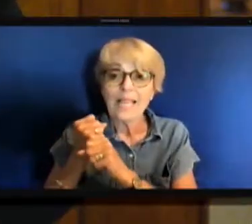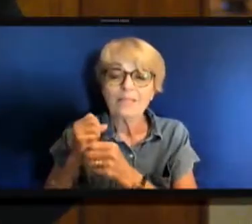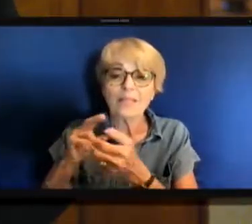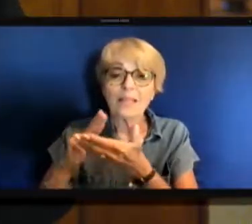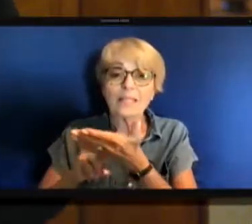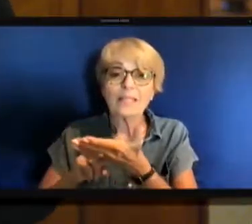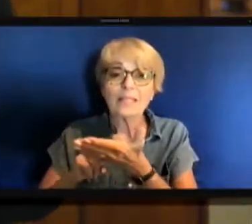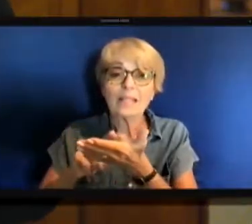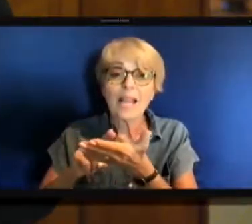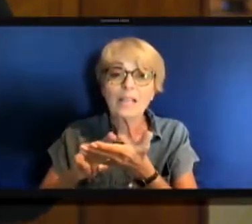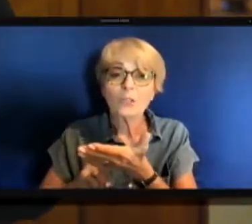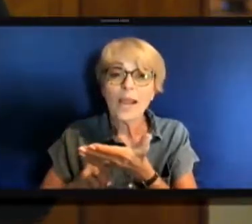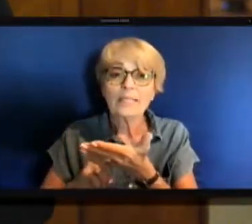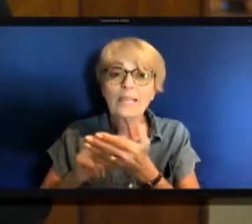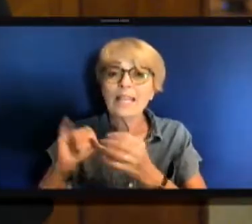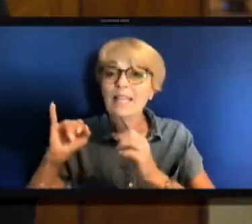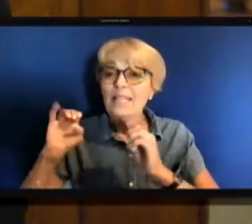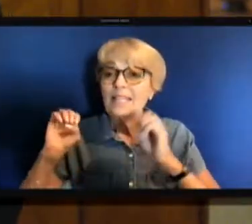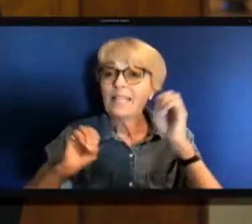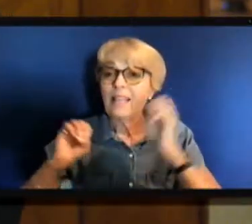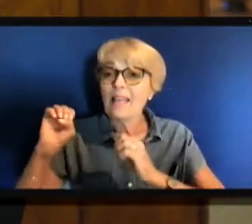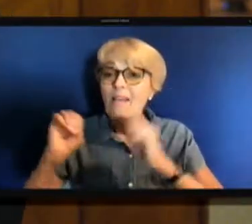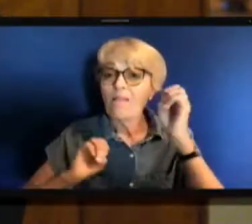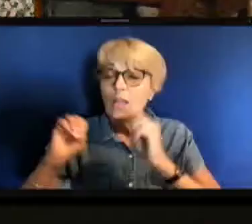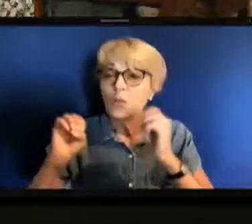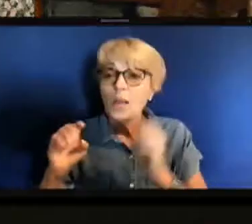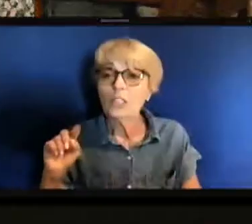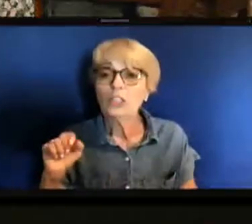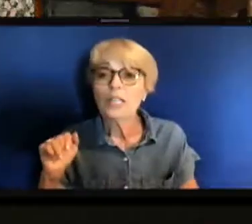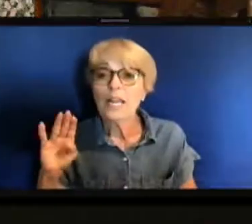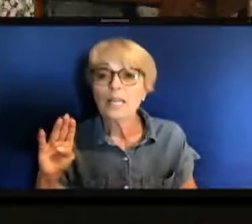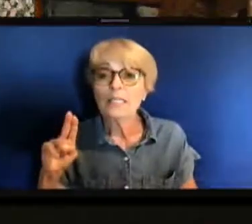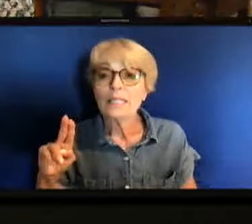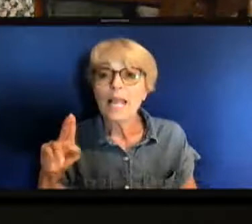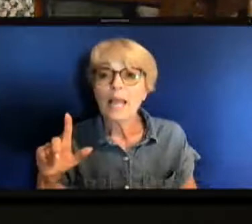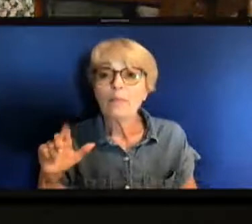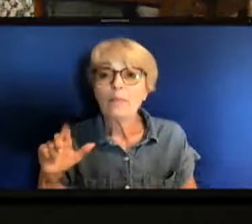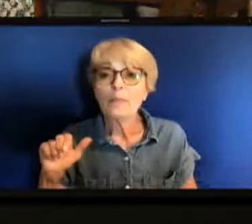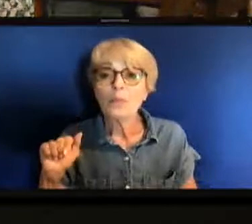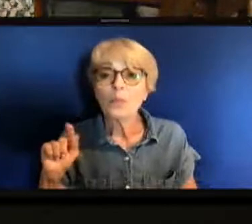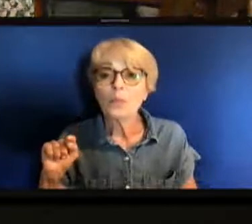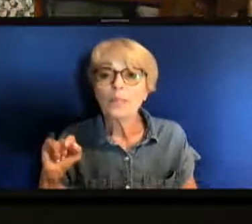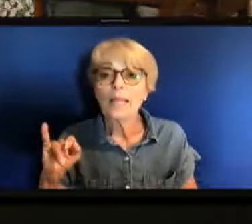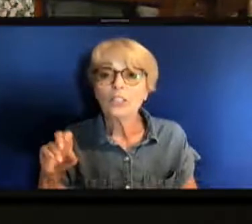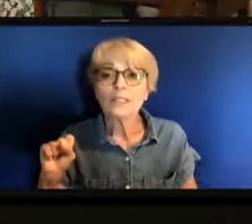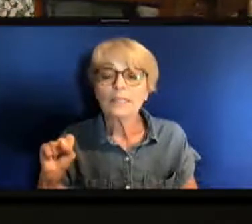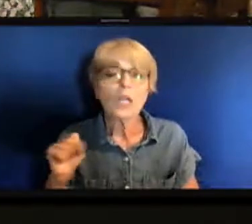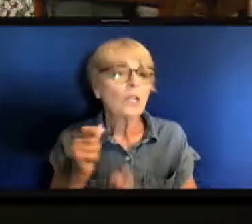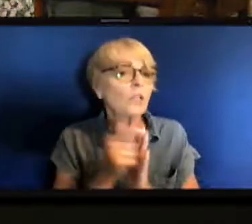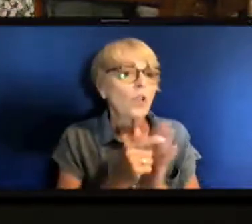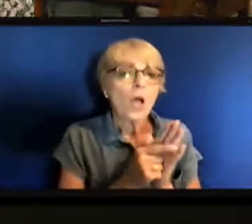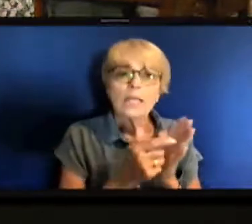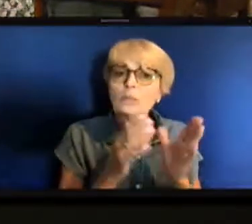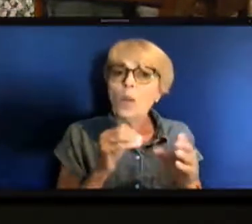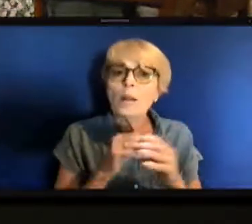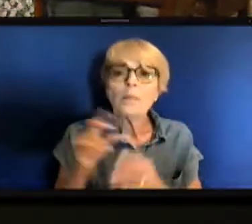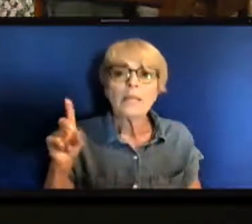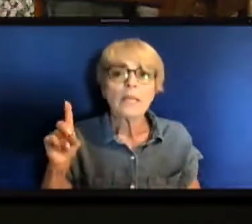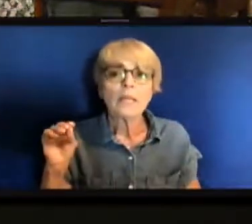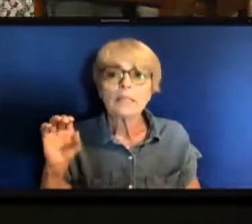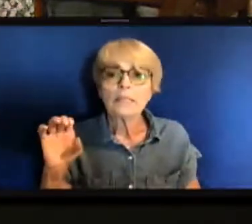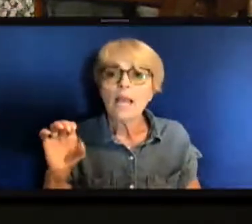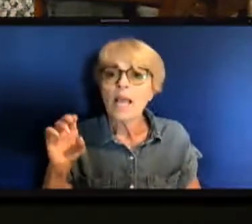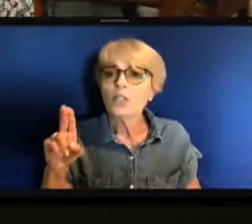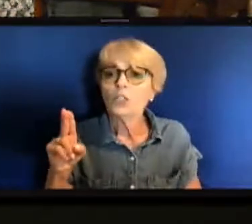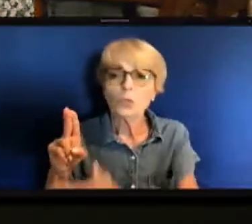it's called the evaluation tabulation. So. Yeah, then law does not want them in DocuSign. So that's why we send them separately. Yeah,